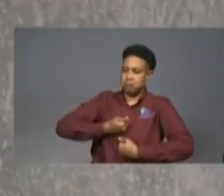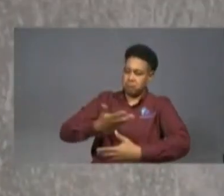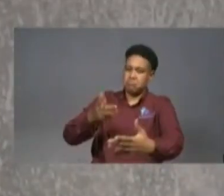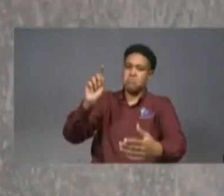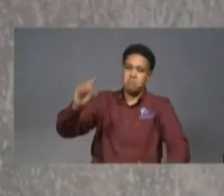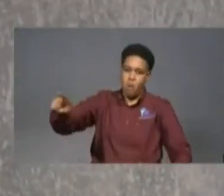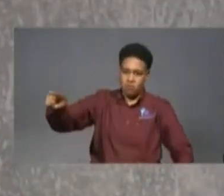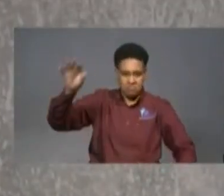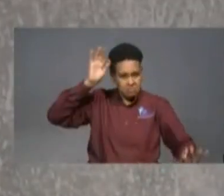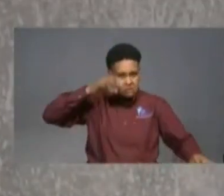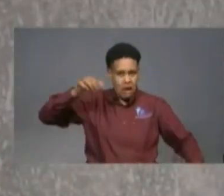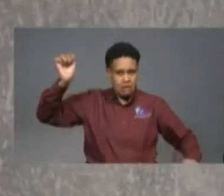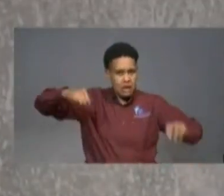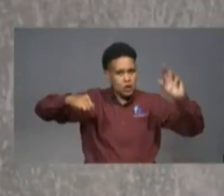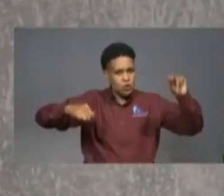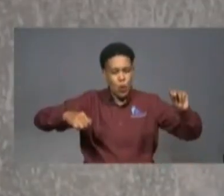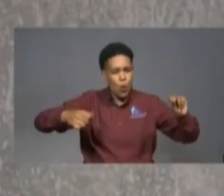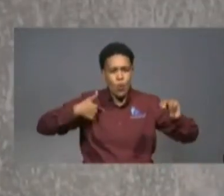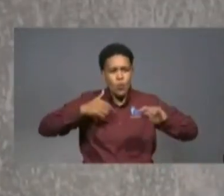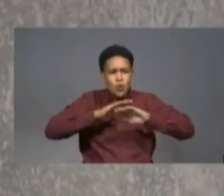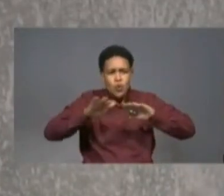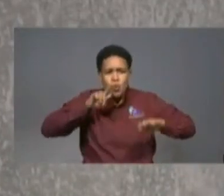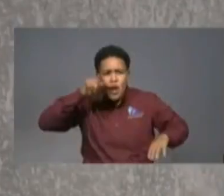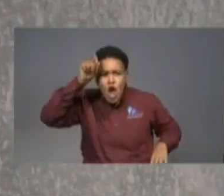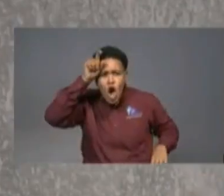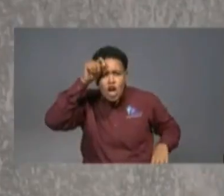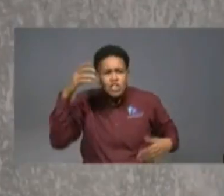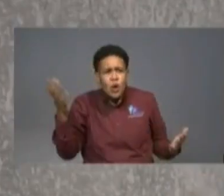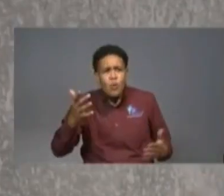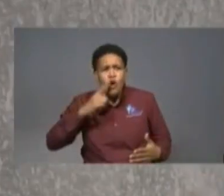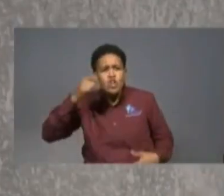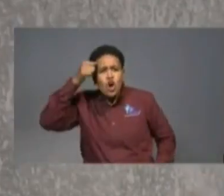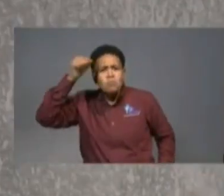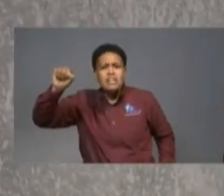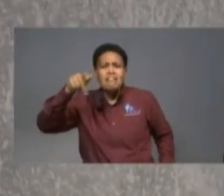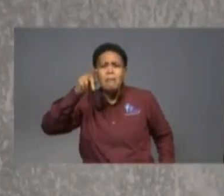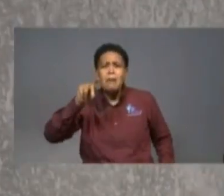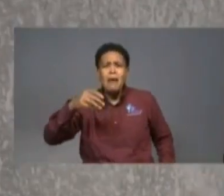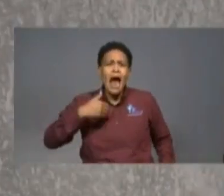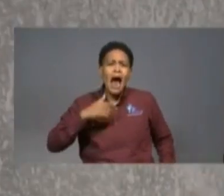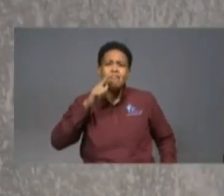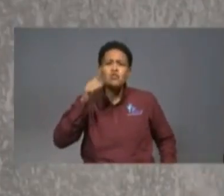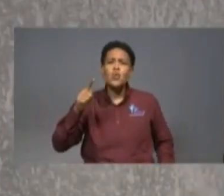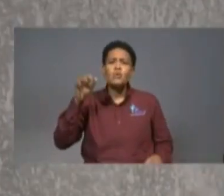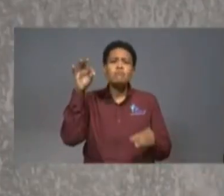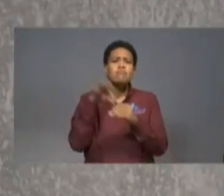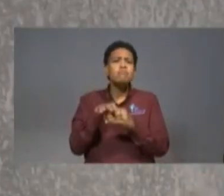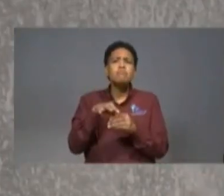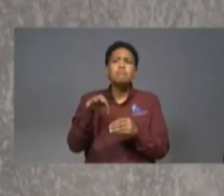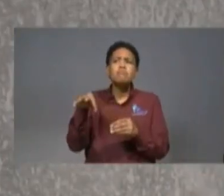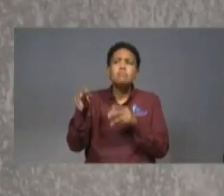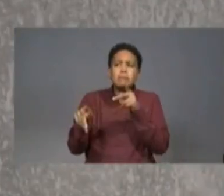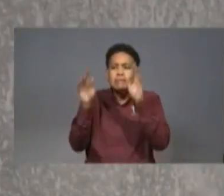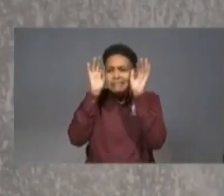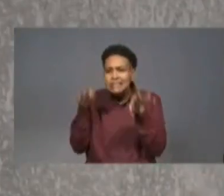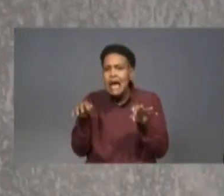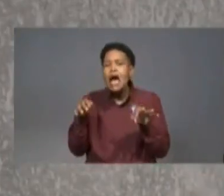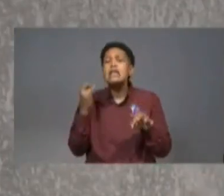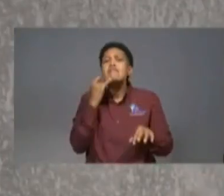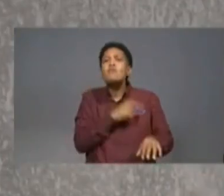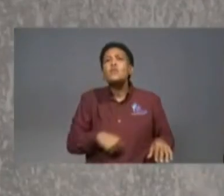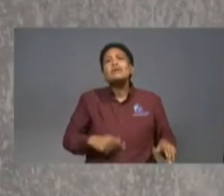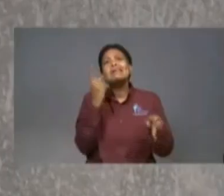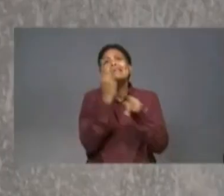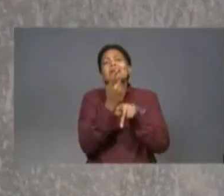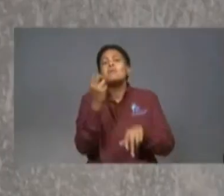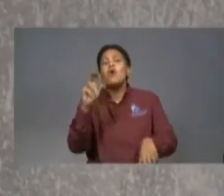issue like this. We don't understand what objection the PNP has to a referendum. These are the people who like to call